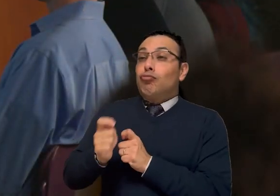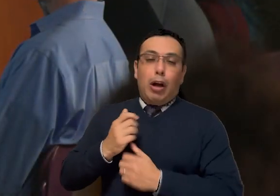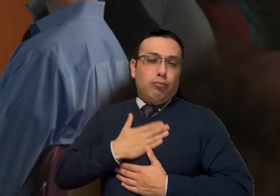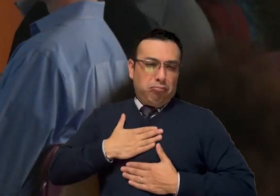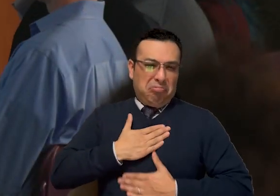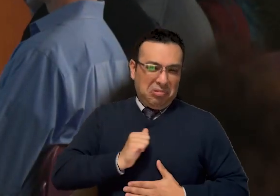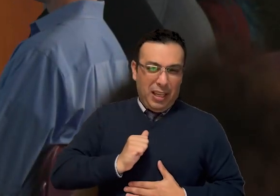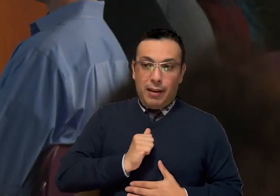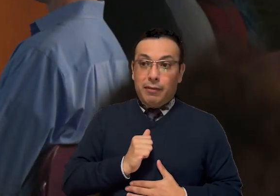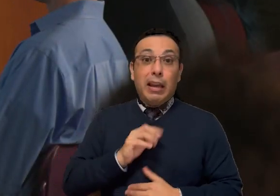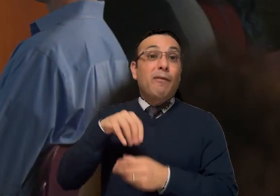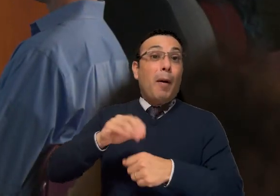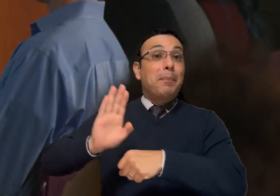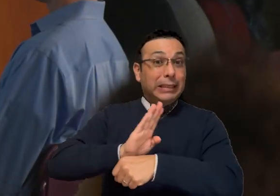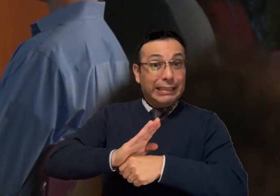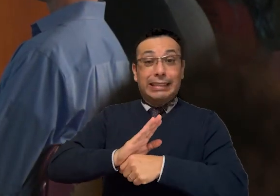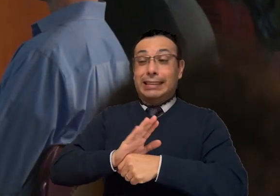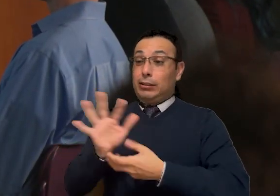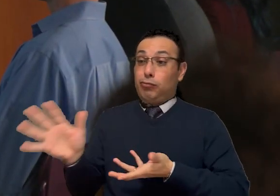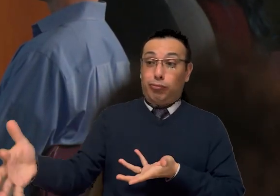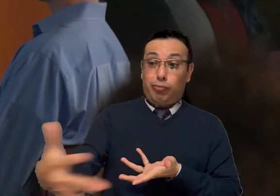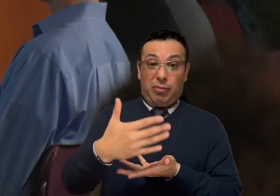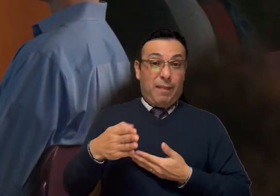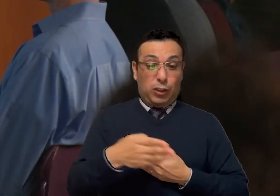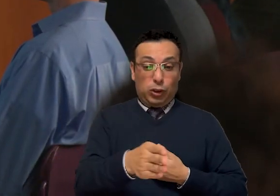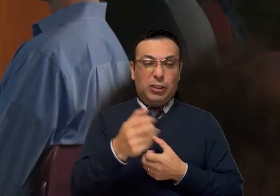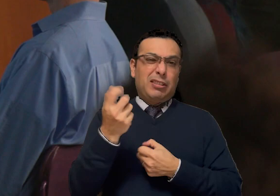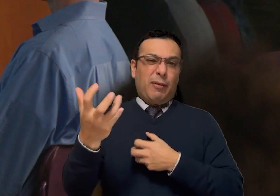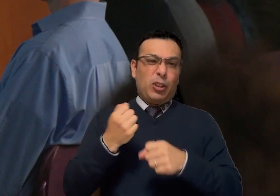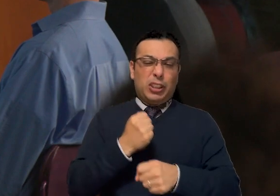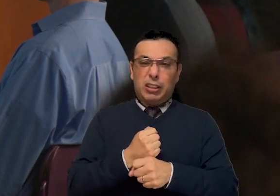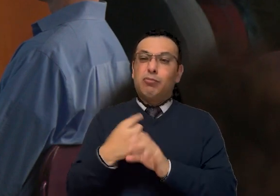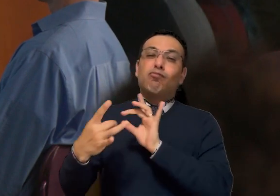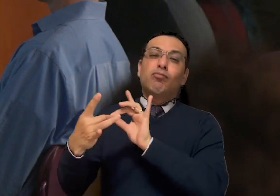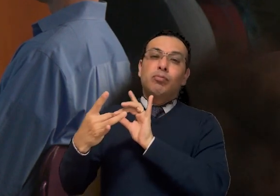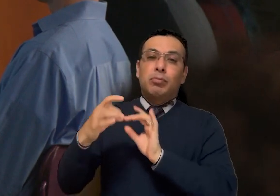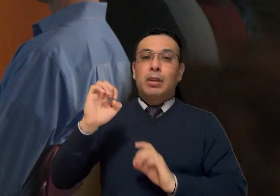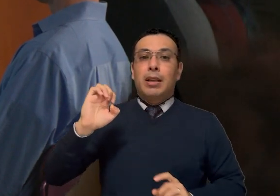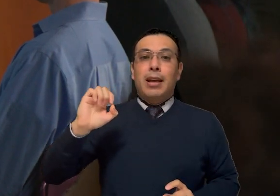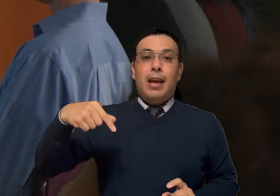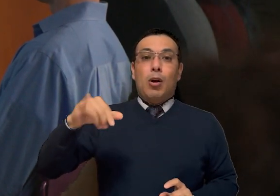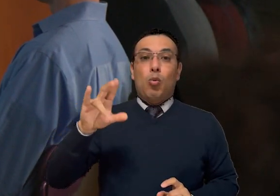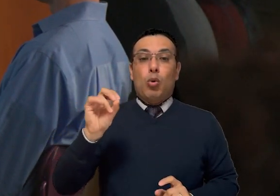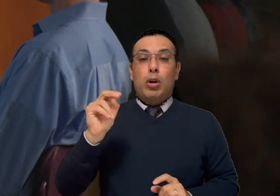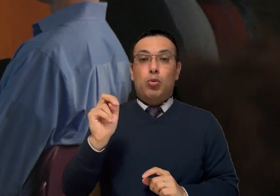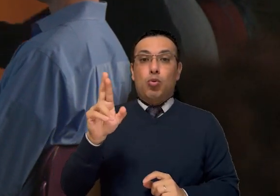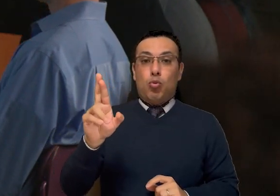years, and worked with Equinor for the last 5 years in fisheries liaison.